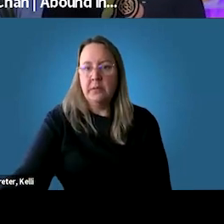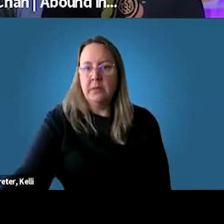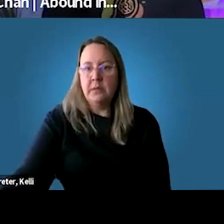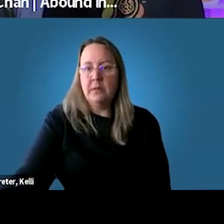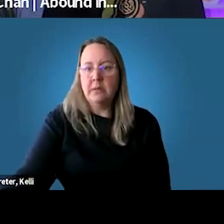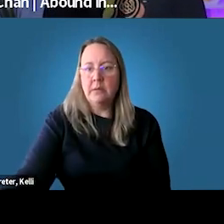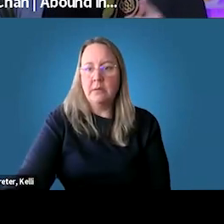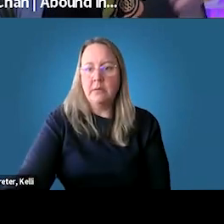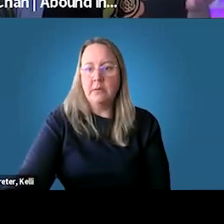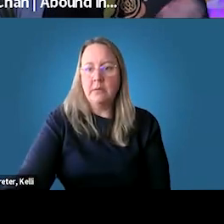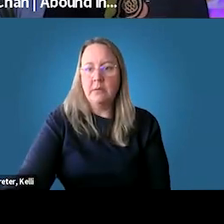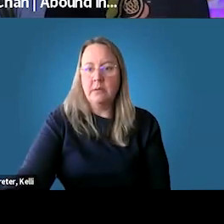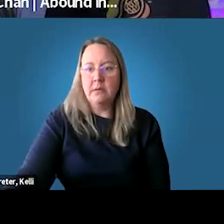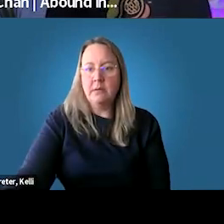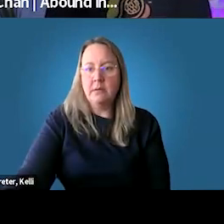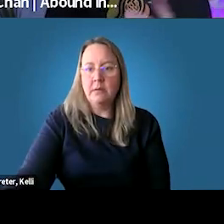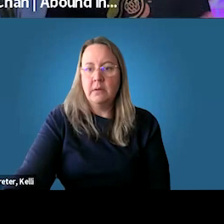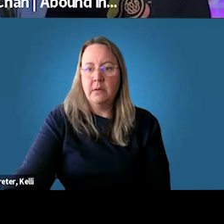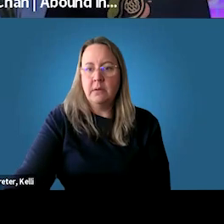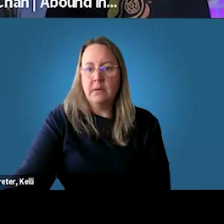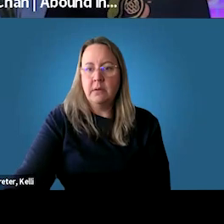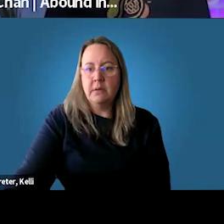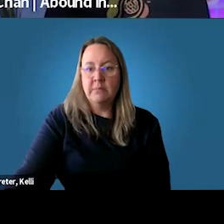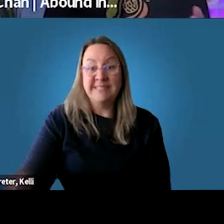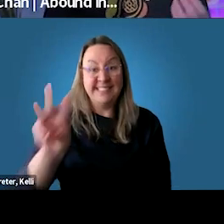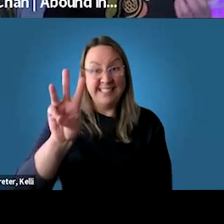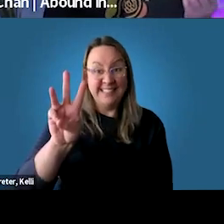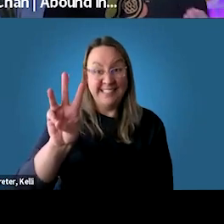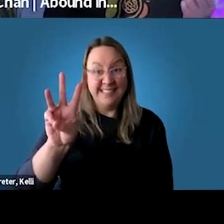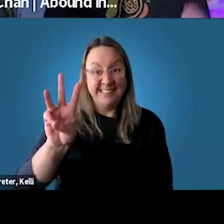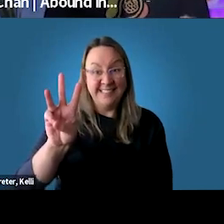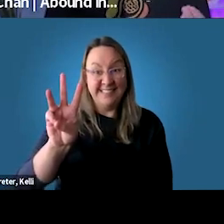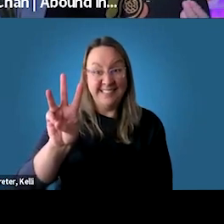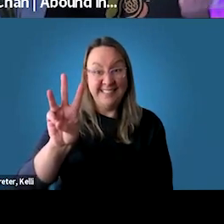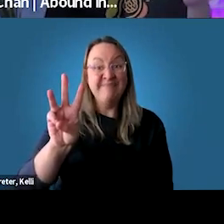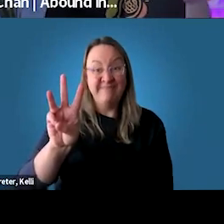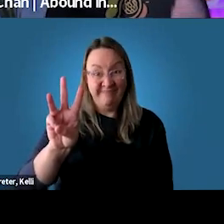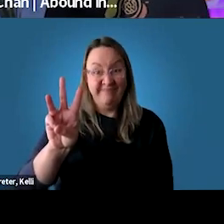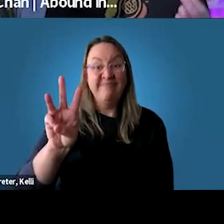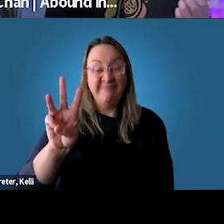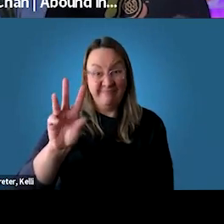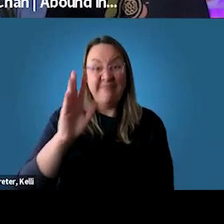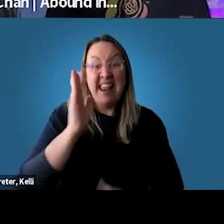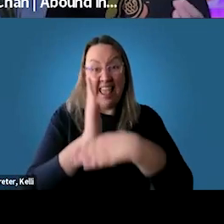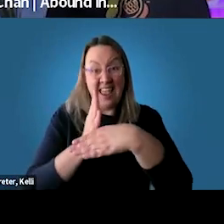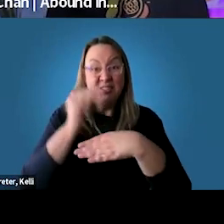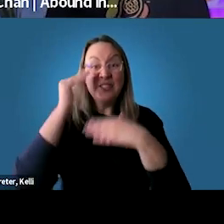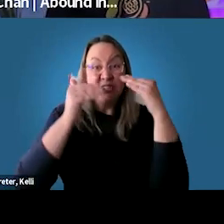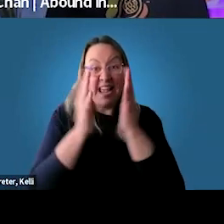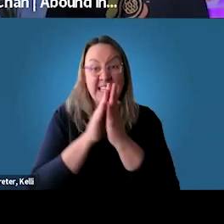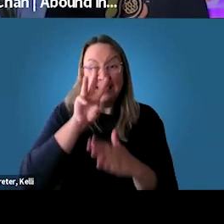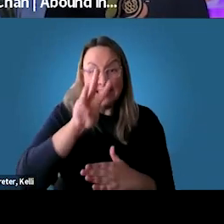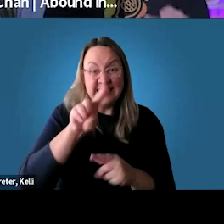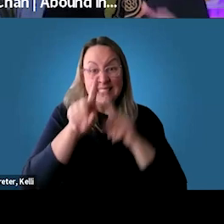Yep. 3 to 5. Y'all are pretty close. It's 6. An average adult asks 6 questions